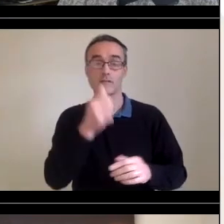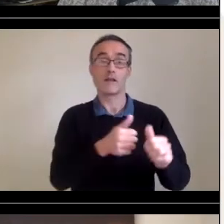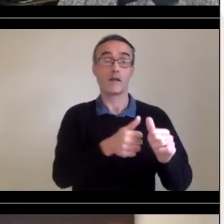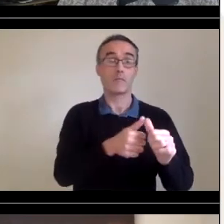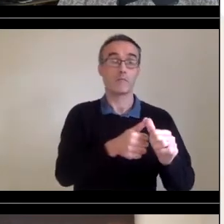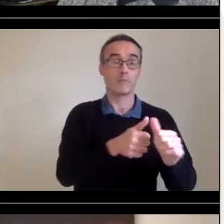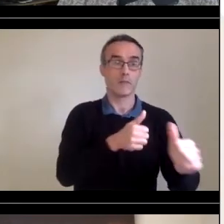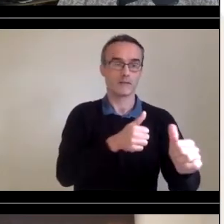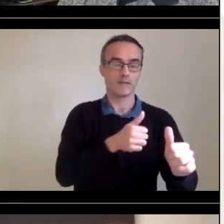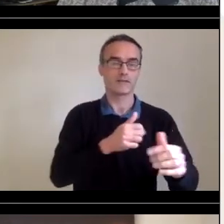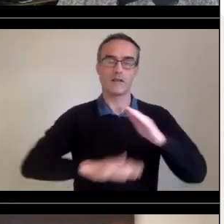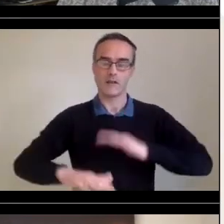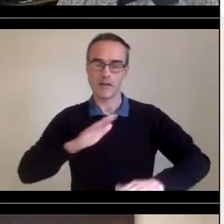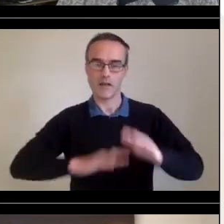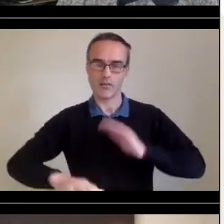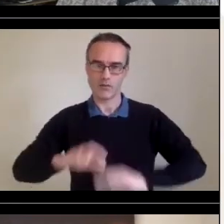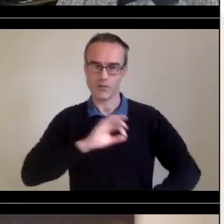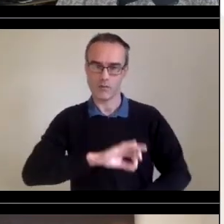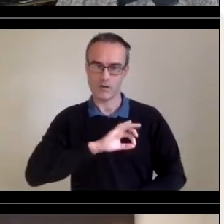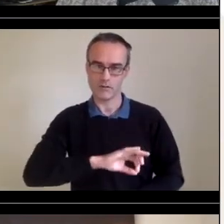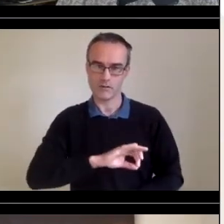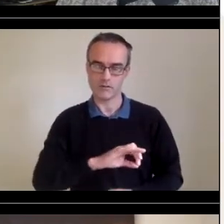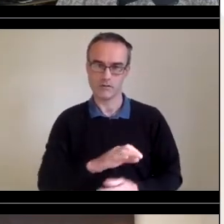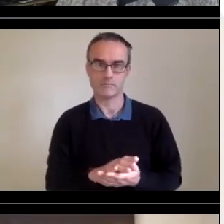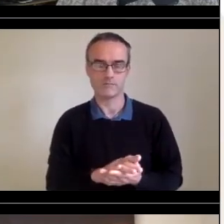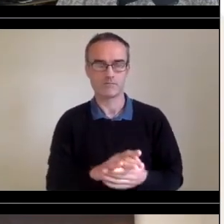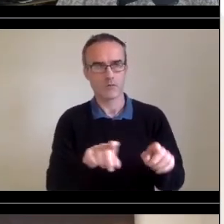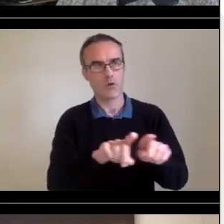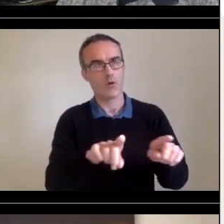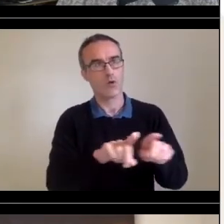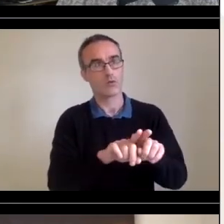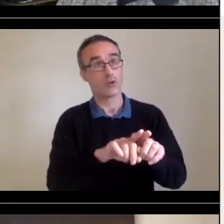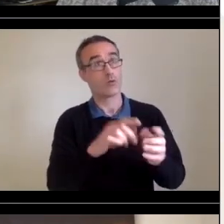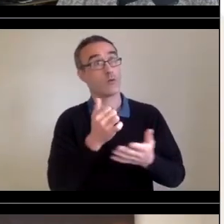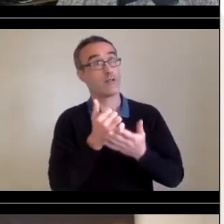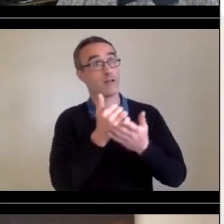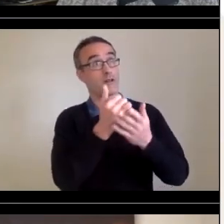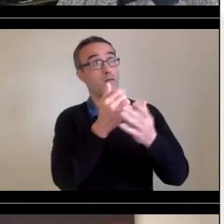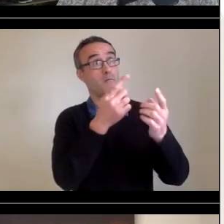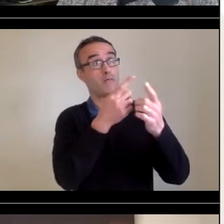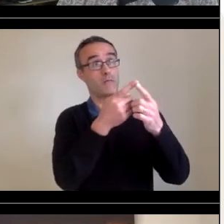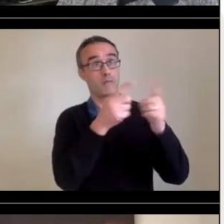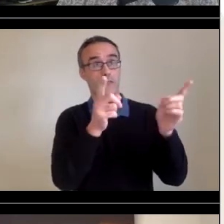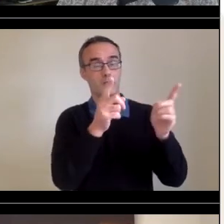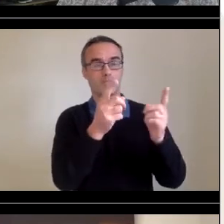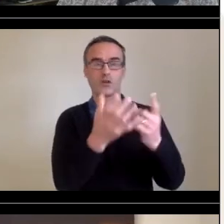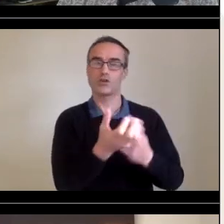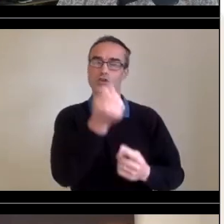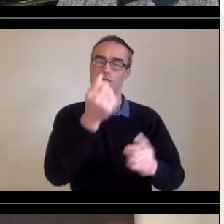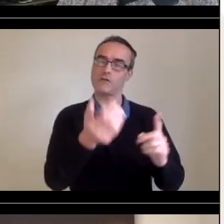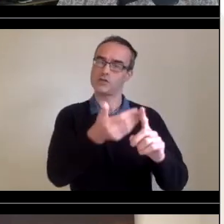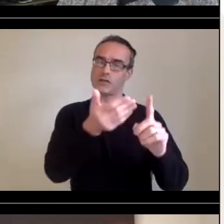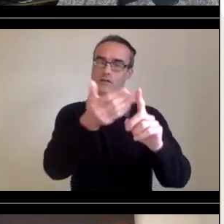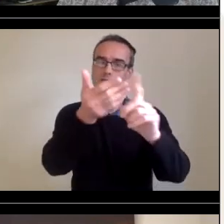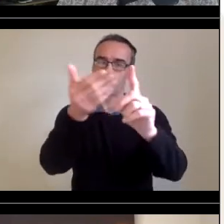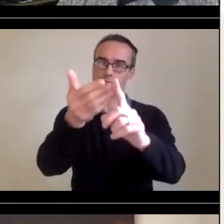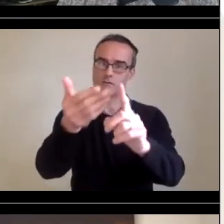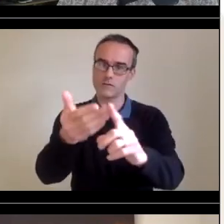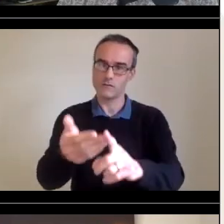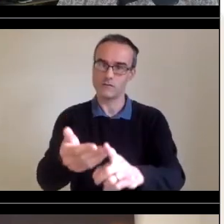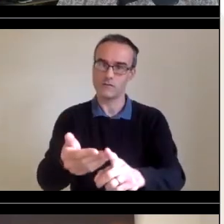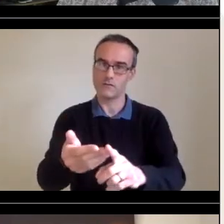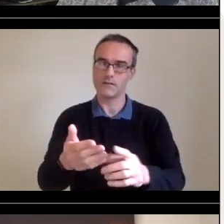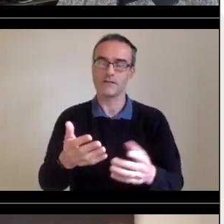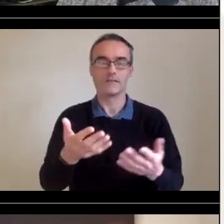this. And also how it will help them to deliver on their objectives. I mean, we see obviously along the axis of prosperity to